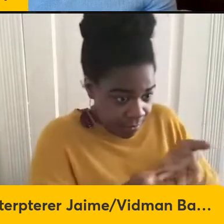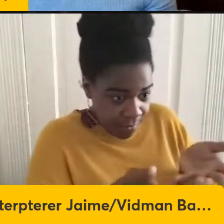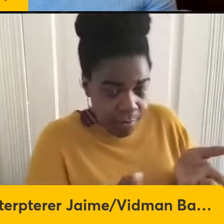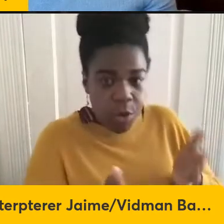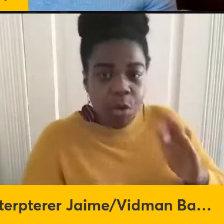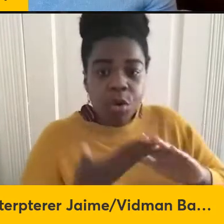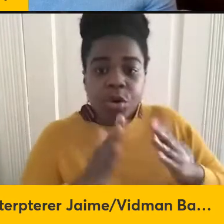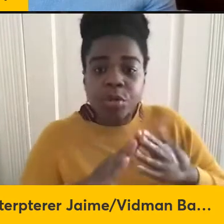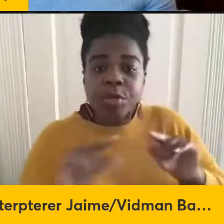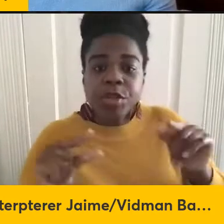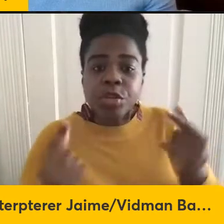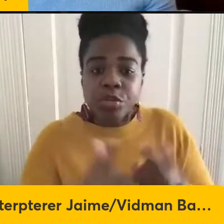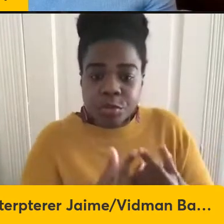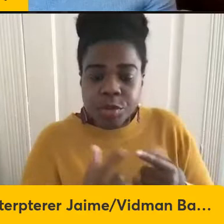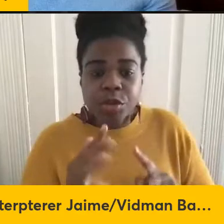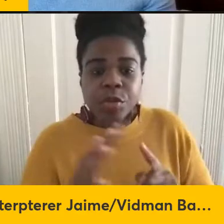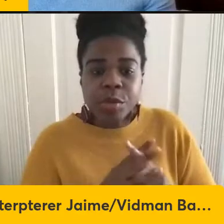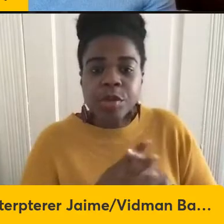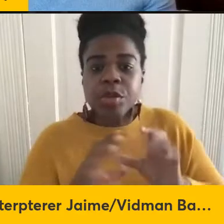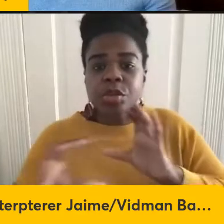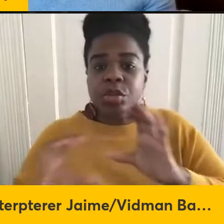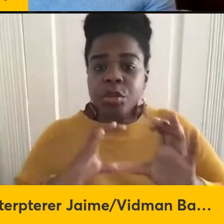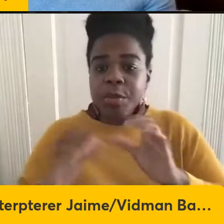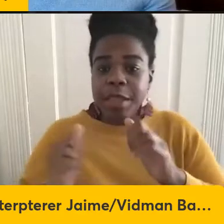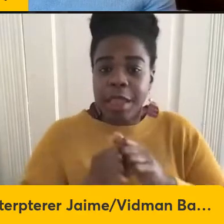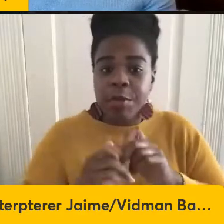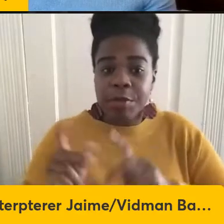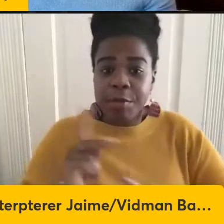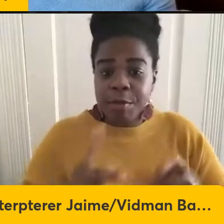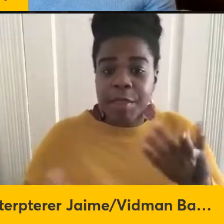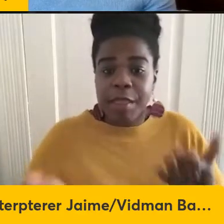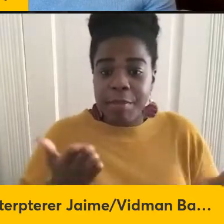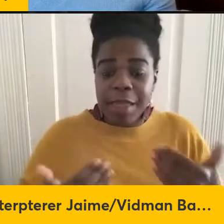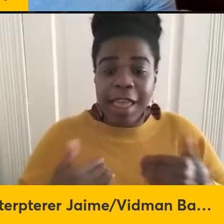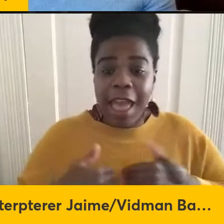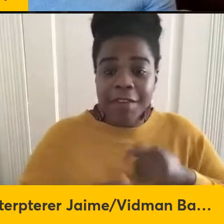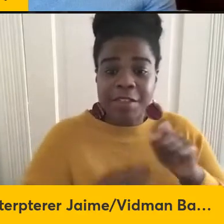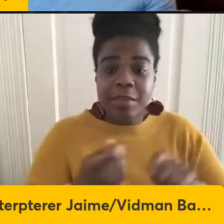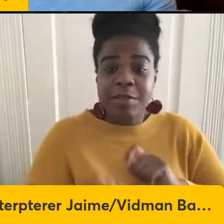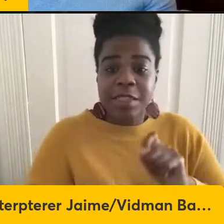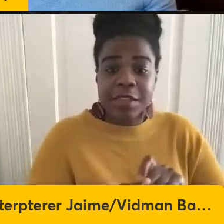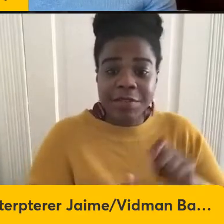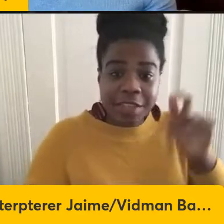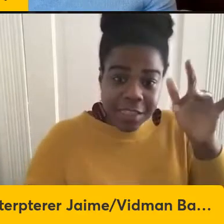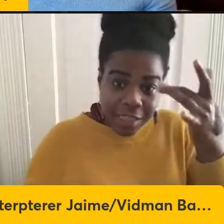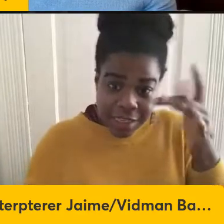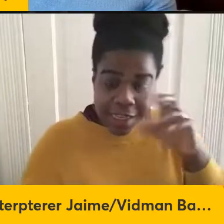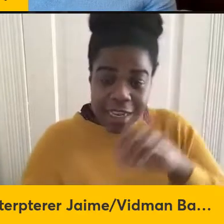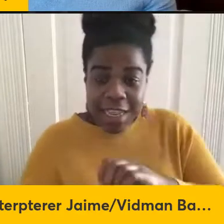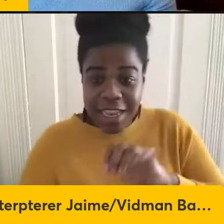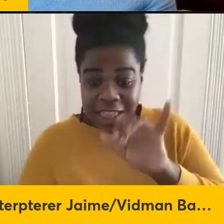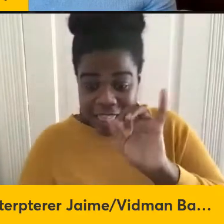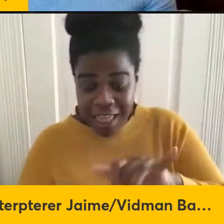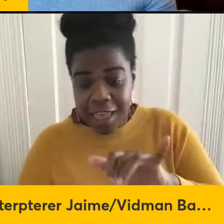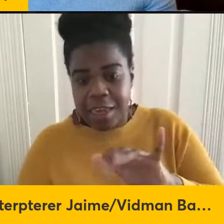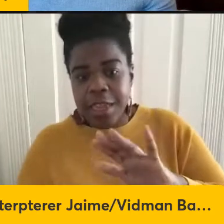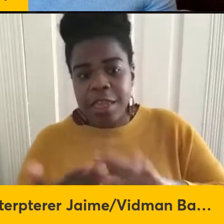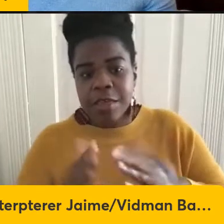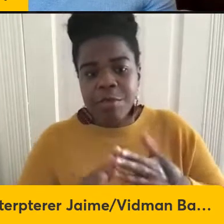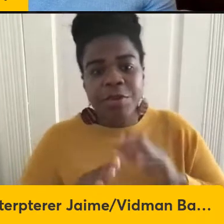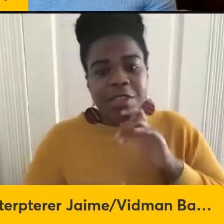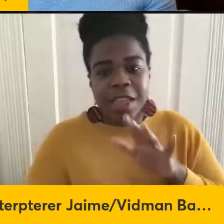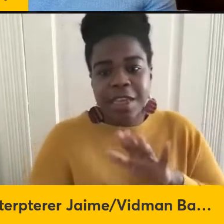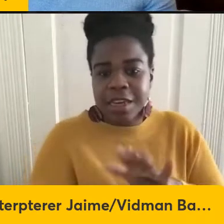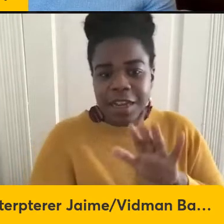best way to communicate with people that may have a certain illness or a certain health condition within that community. It's not enough just to